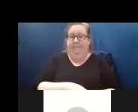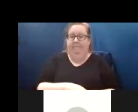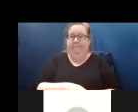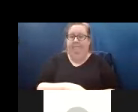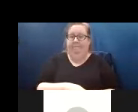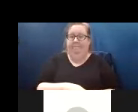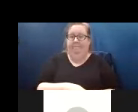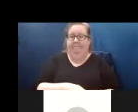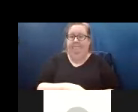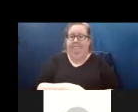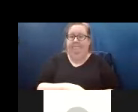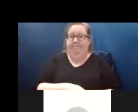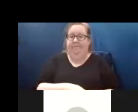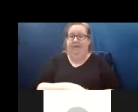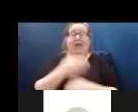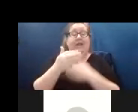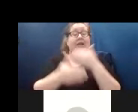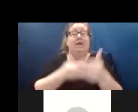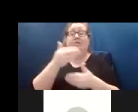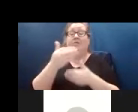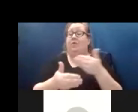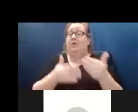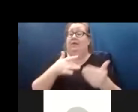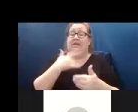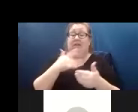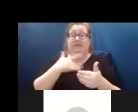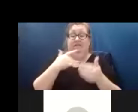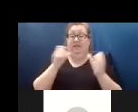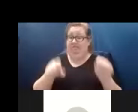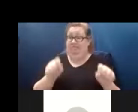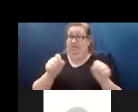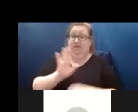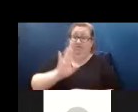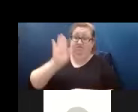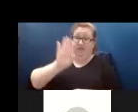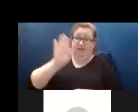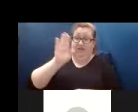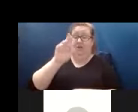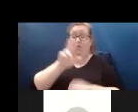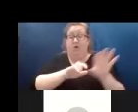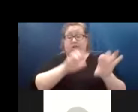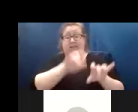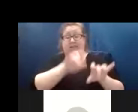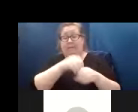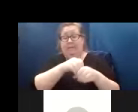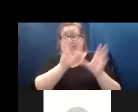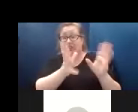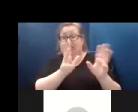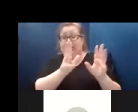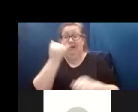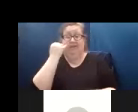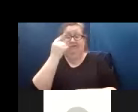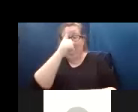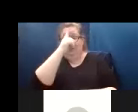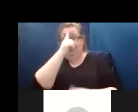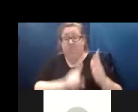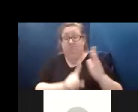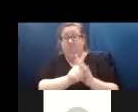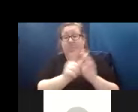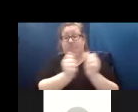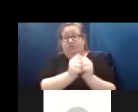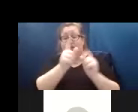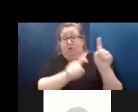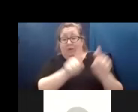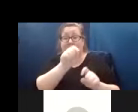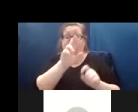And as we're going, feel free to raise your hand or type stack in the chat if you have a question or a comment on things that we